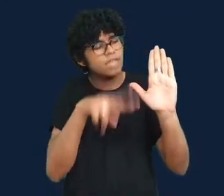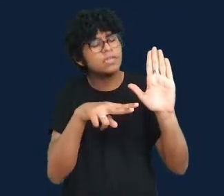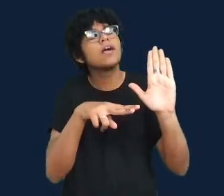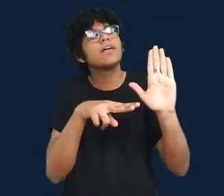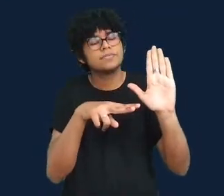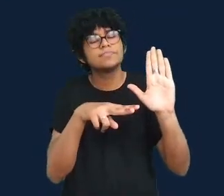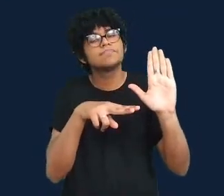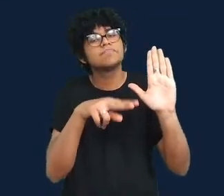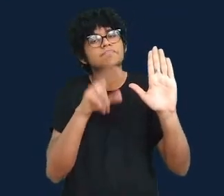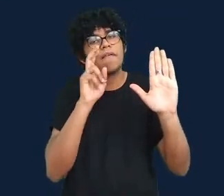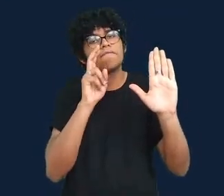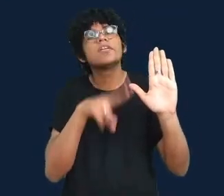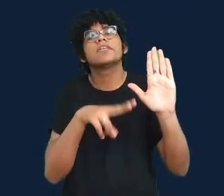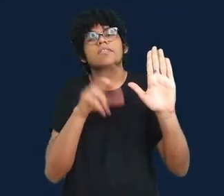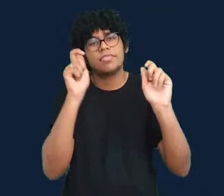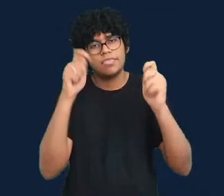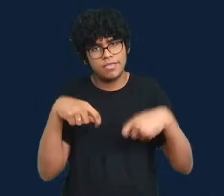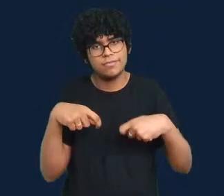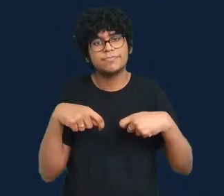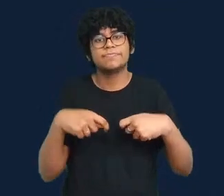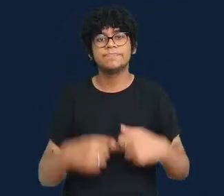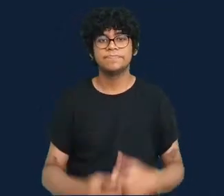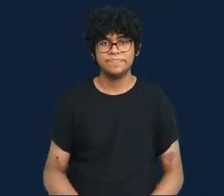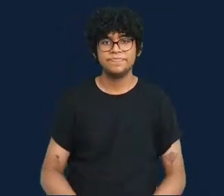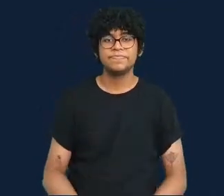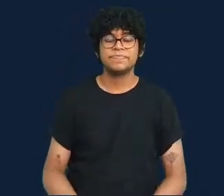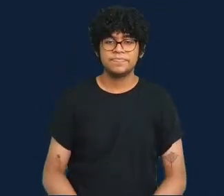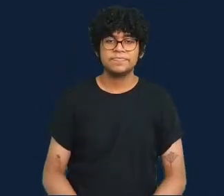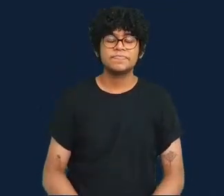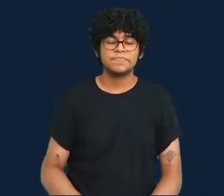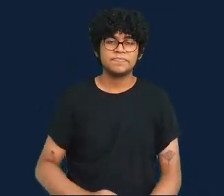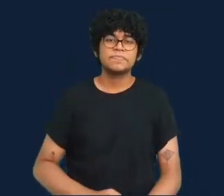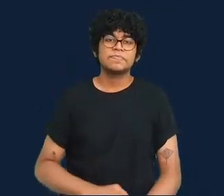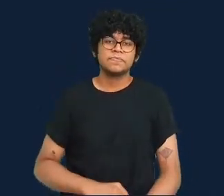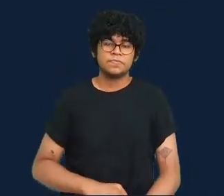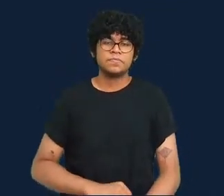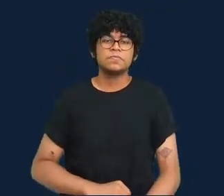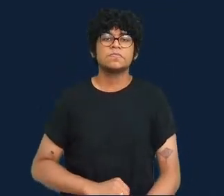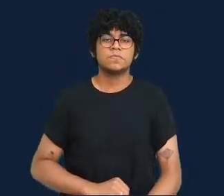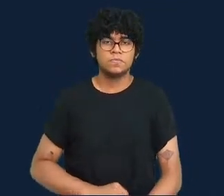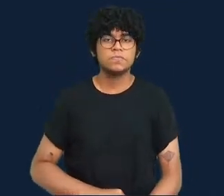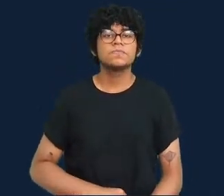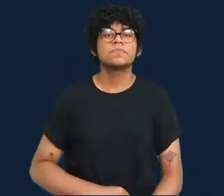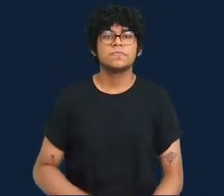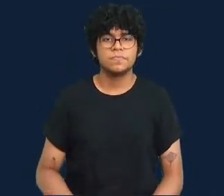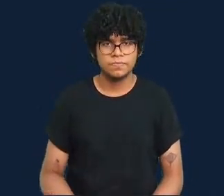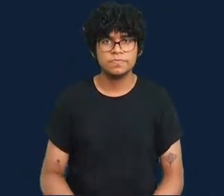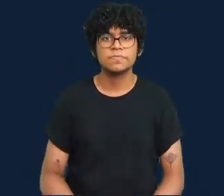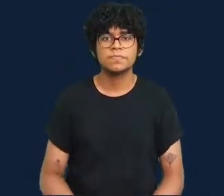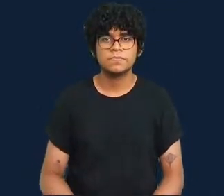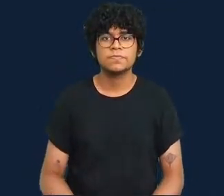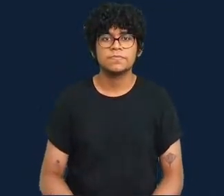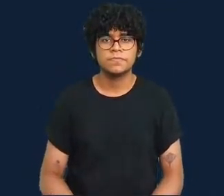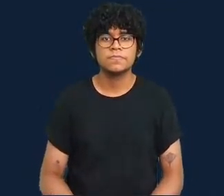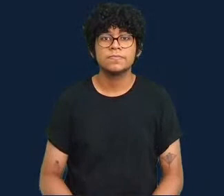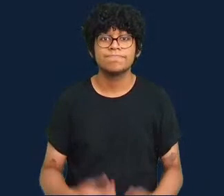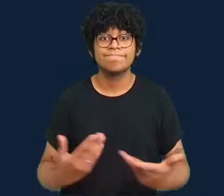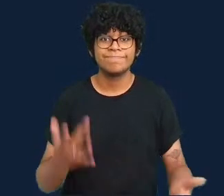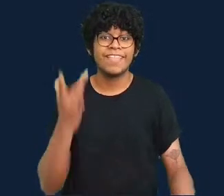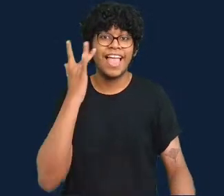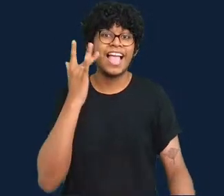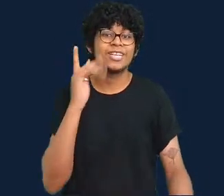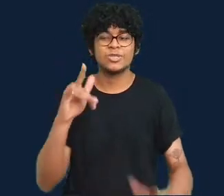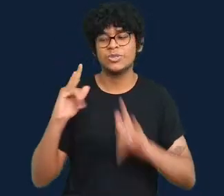mass audience level. So I think like there are few institutions that we can learn from, and hoping that more and